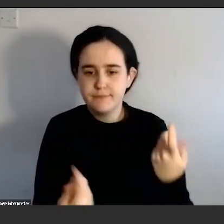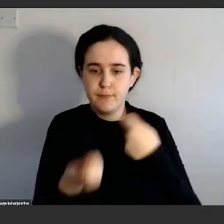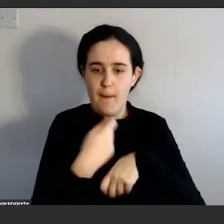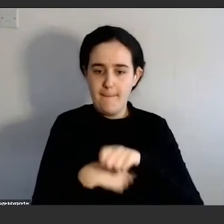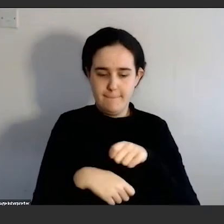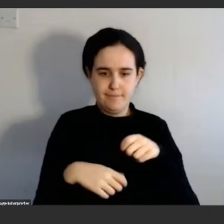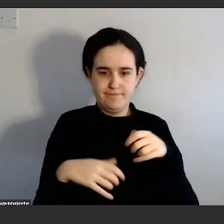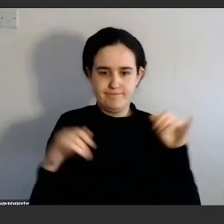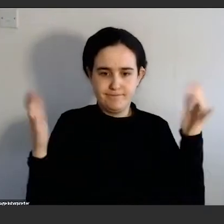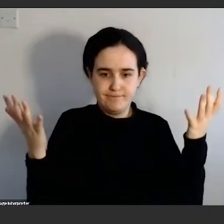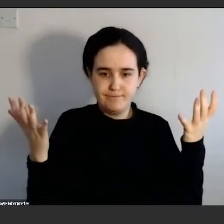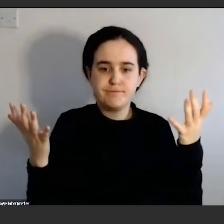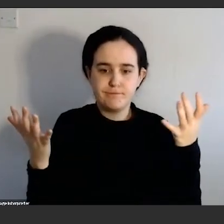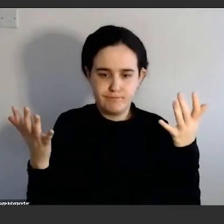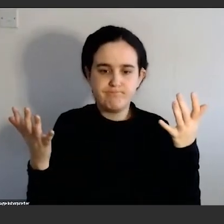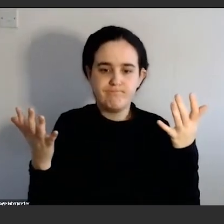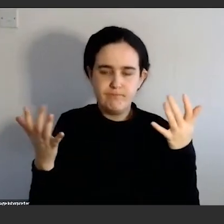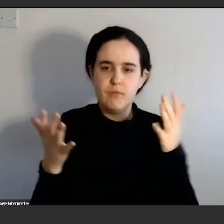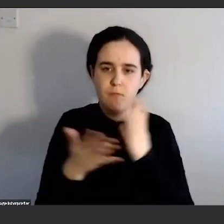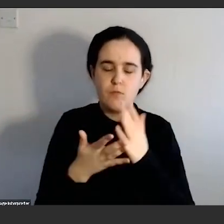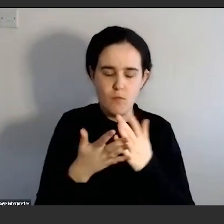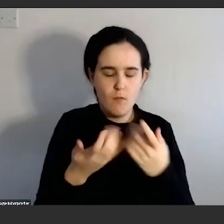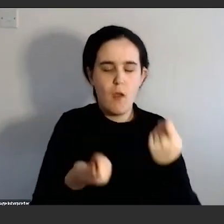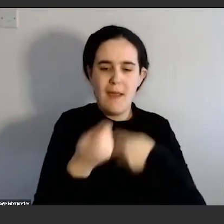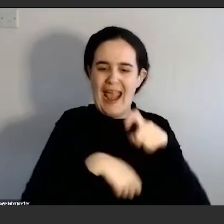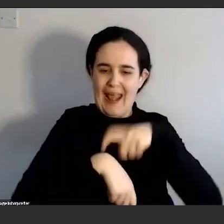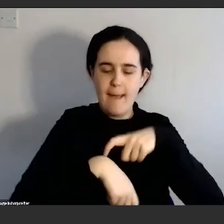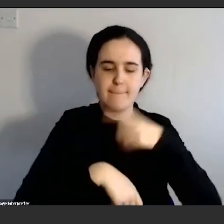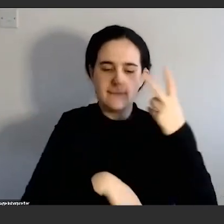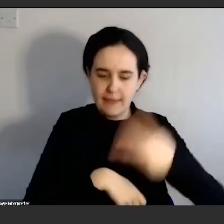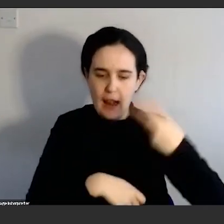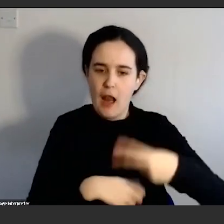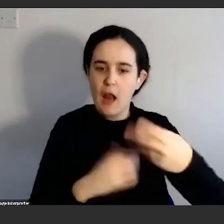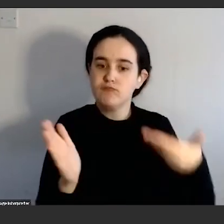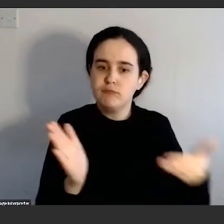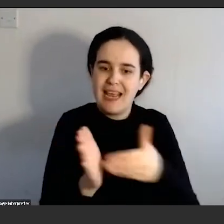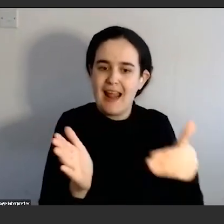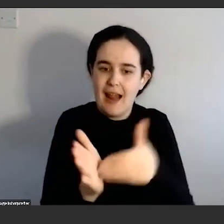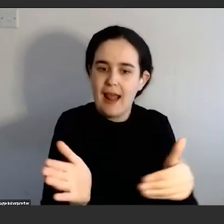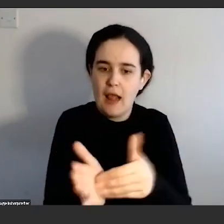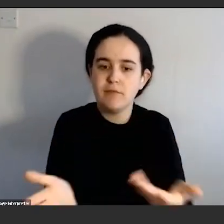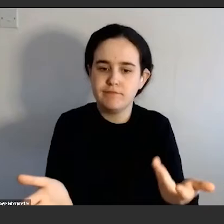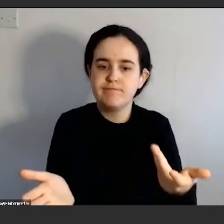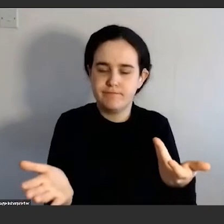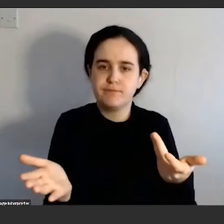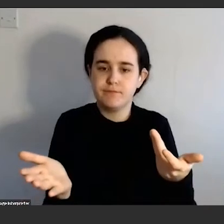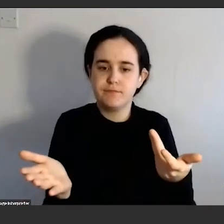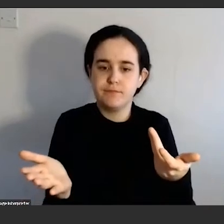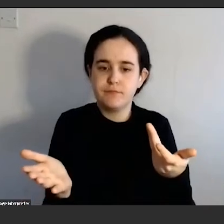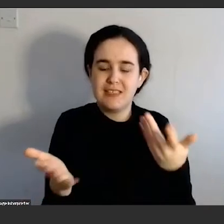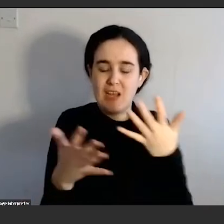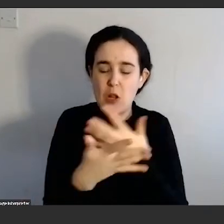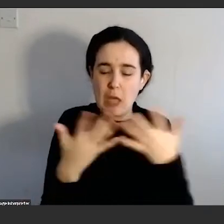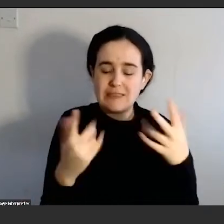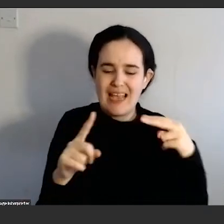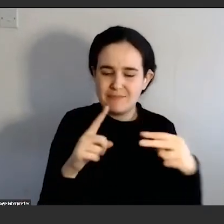People mean well, because it's not as if, I never entered into the system to be an abusive helper or